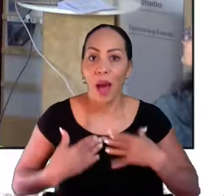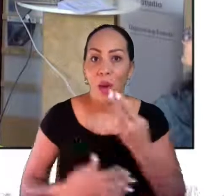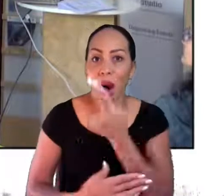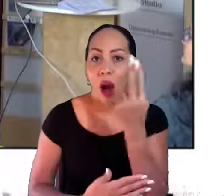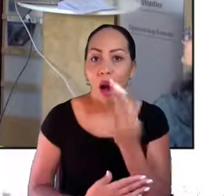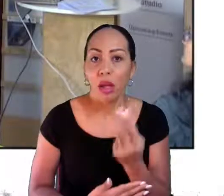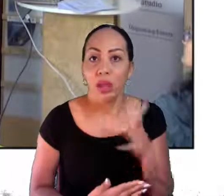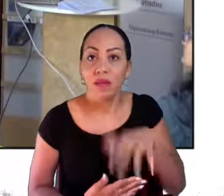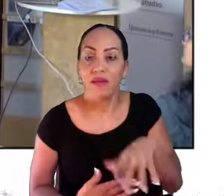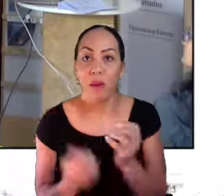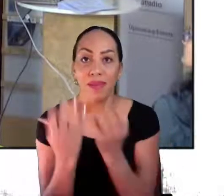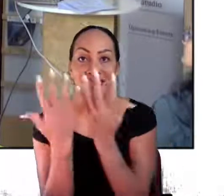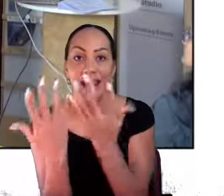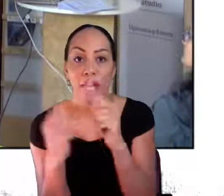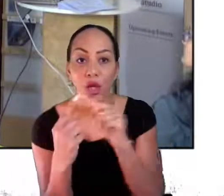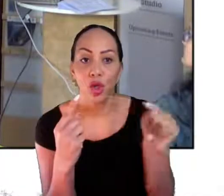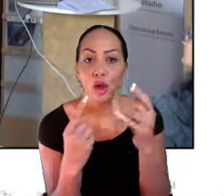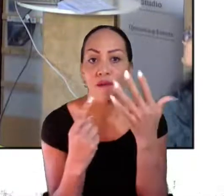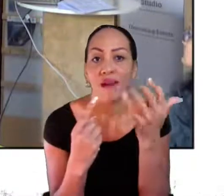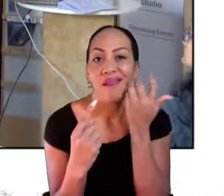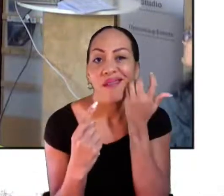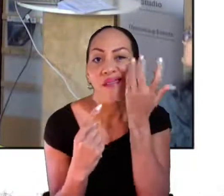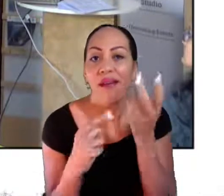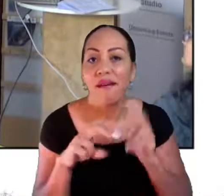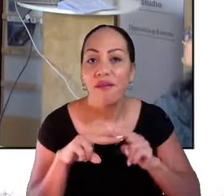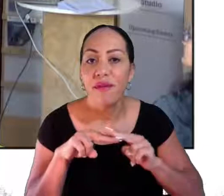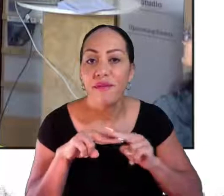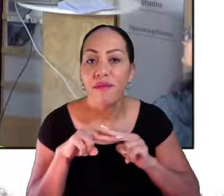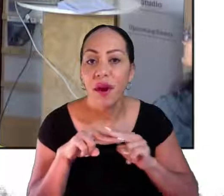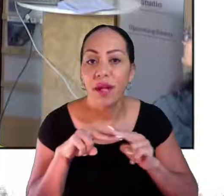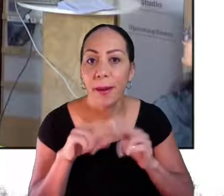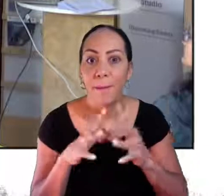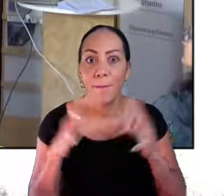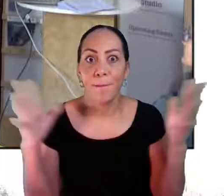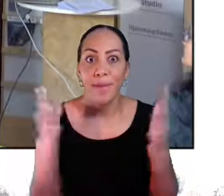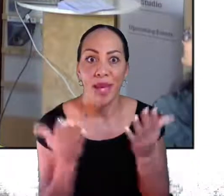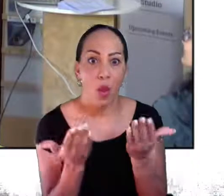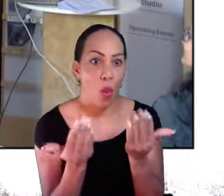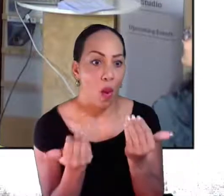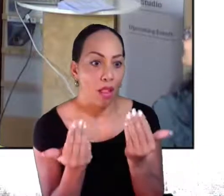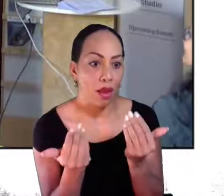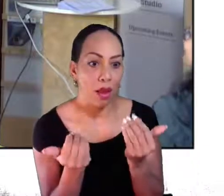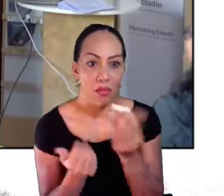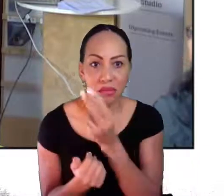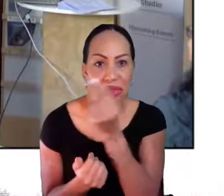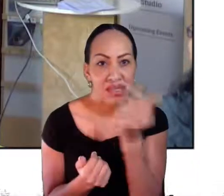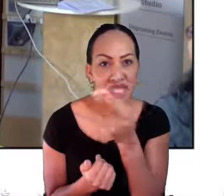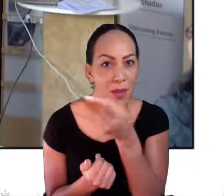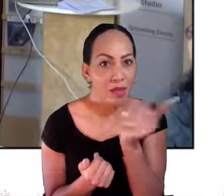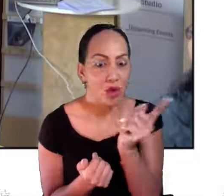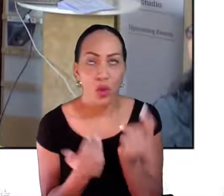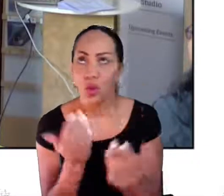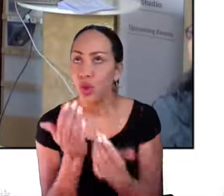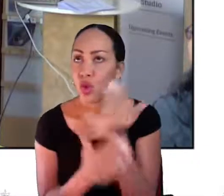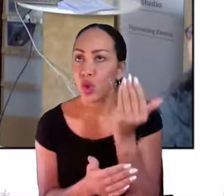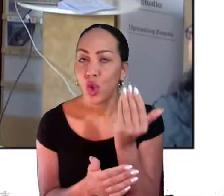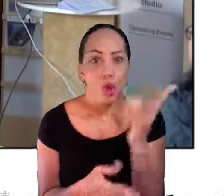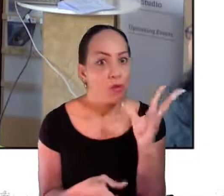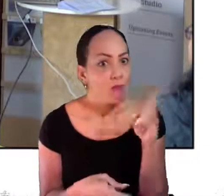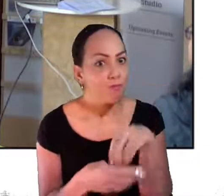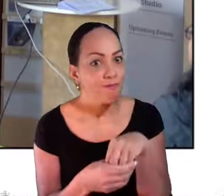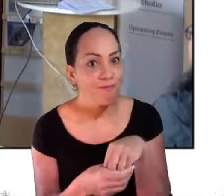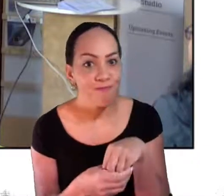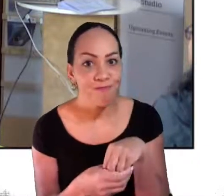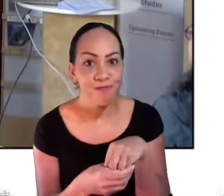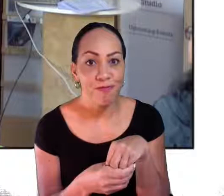every Friday. So an especially big welcome to those of you who are new to the studio. If this is the first time that